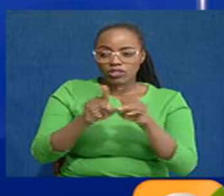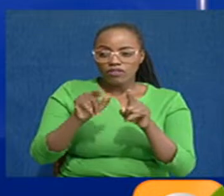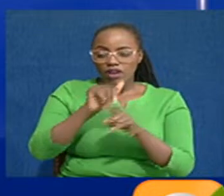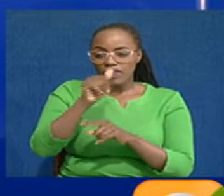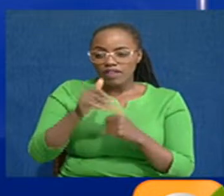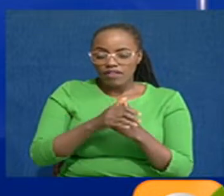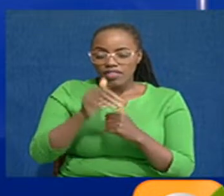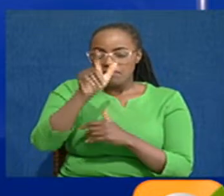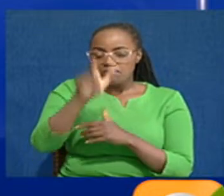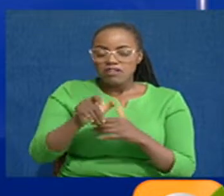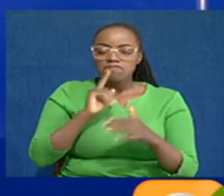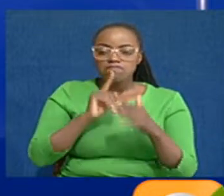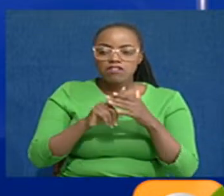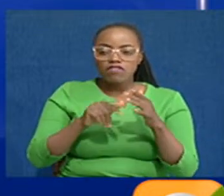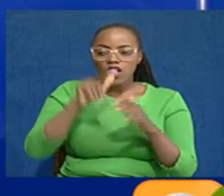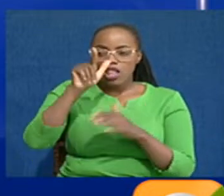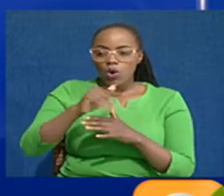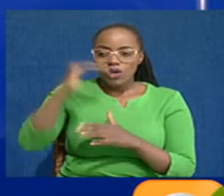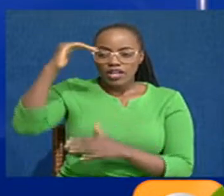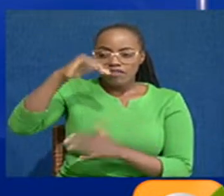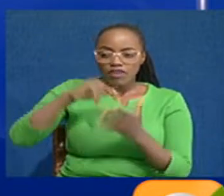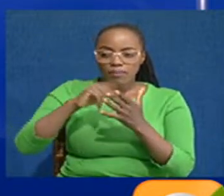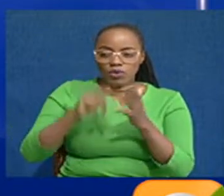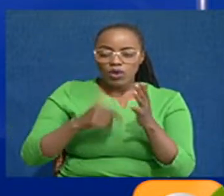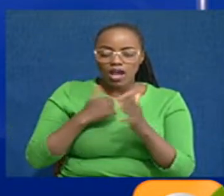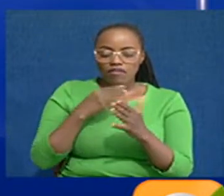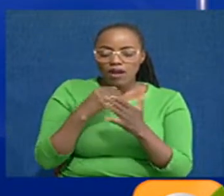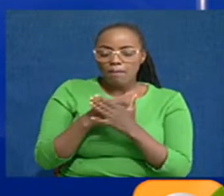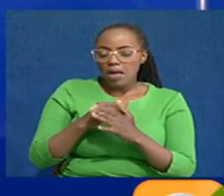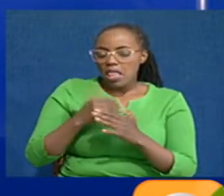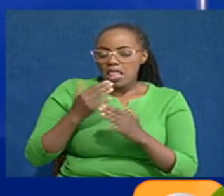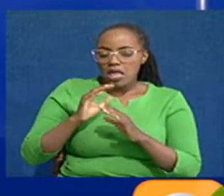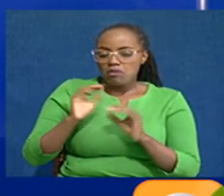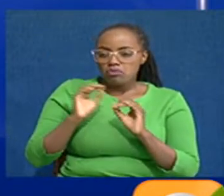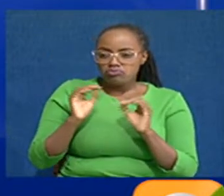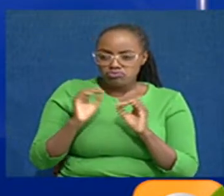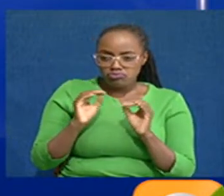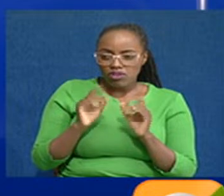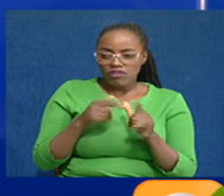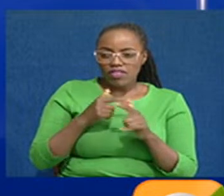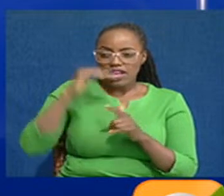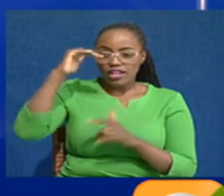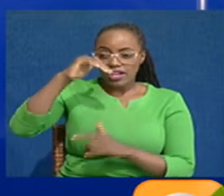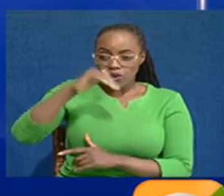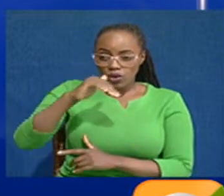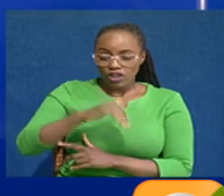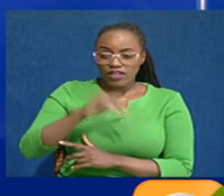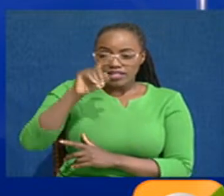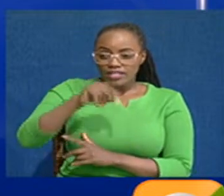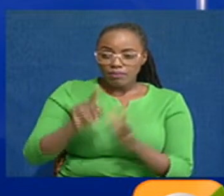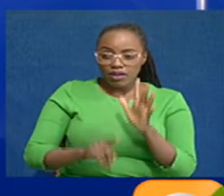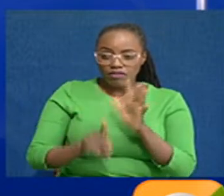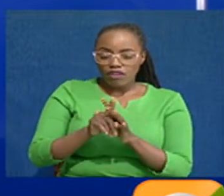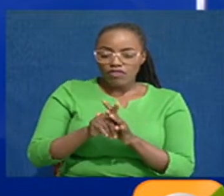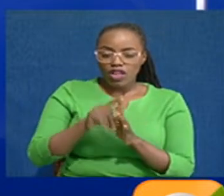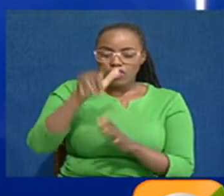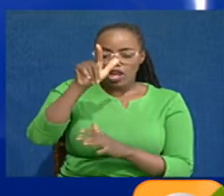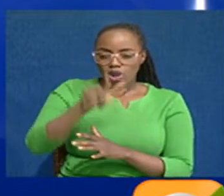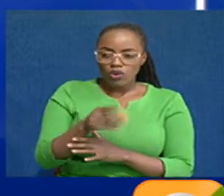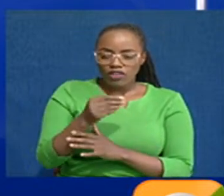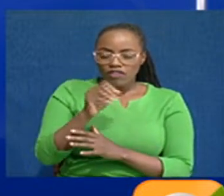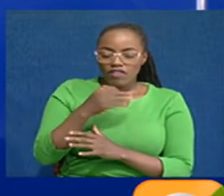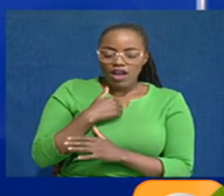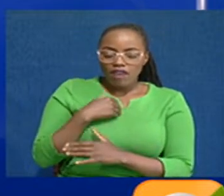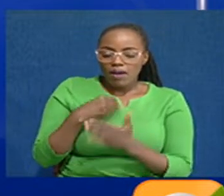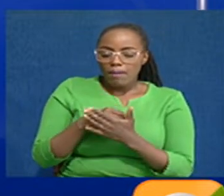Andrew Gashanja says, low inflation means there's less money in circulation. Low inflation should induce low prices. If there's less money